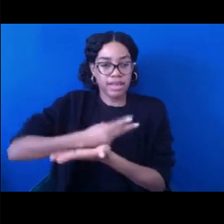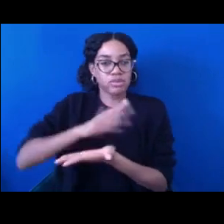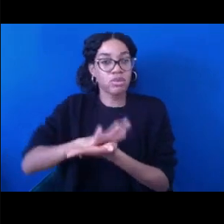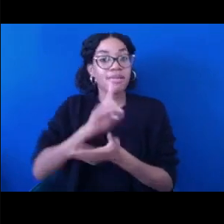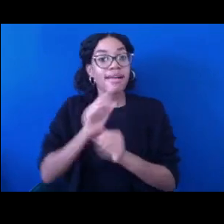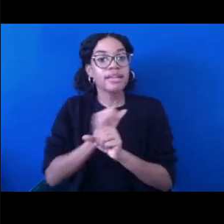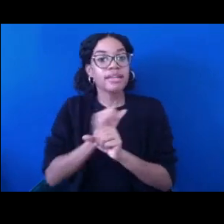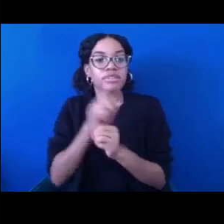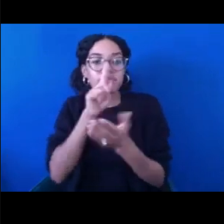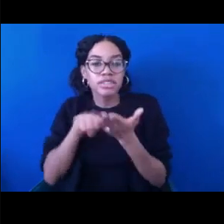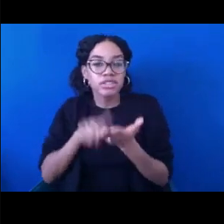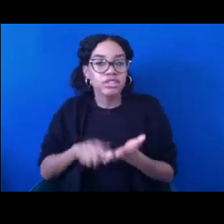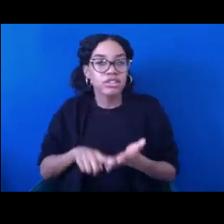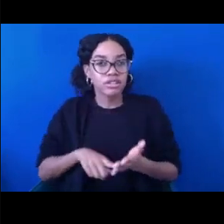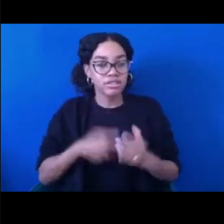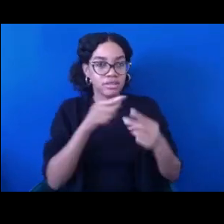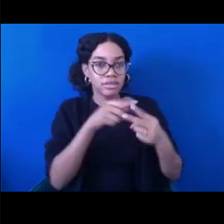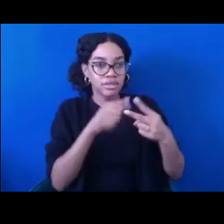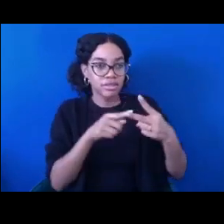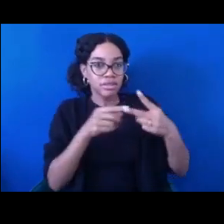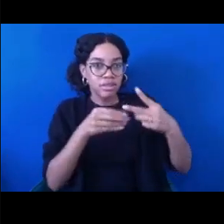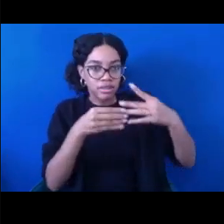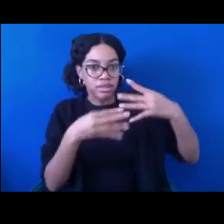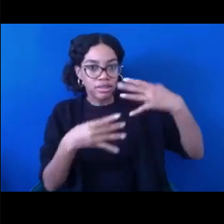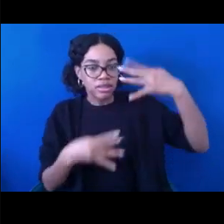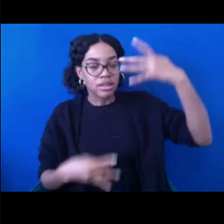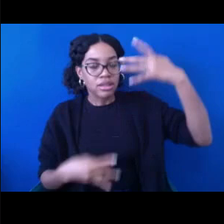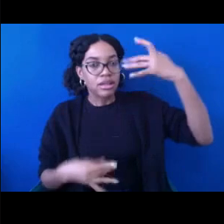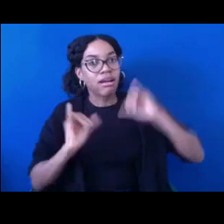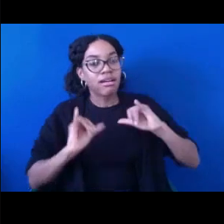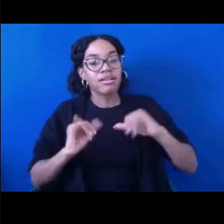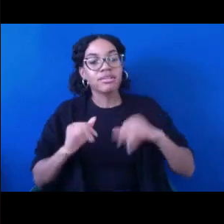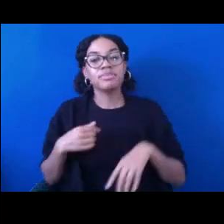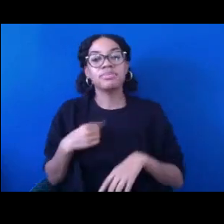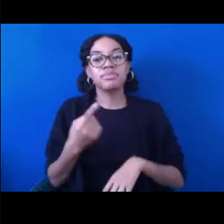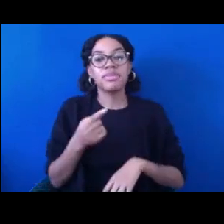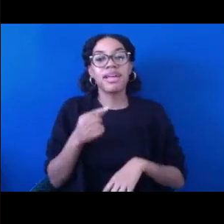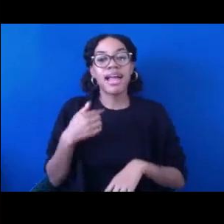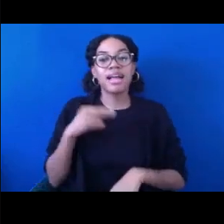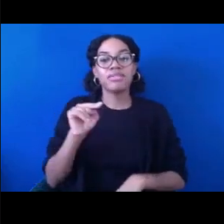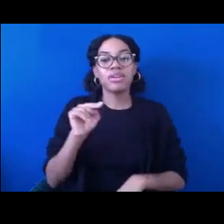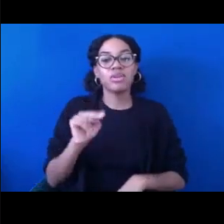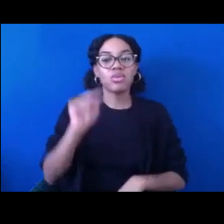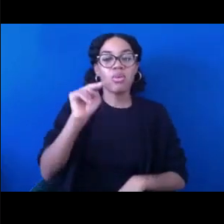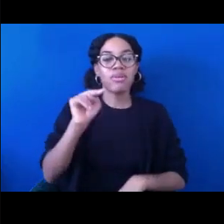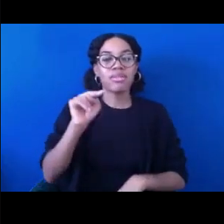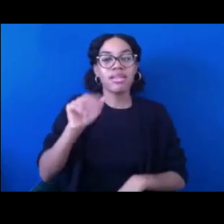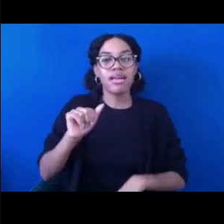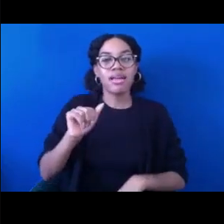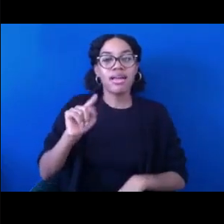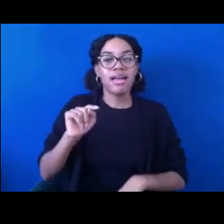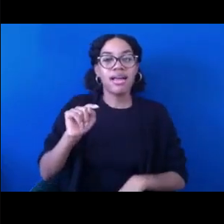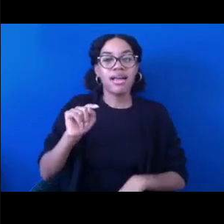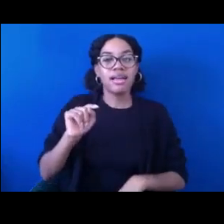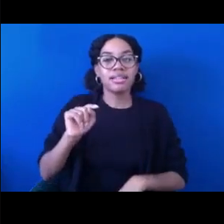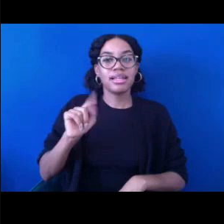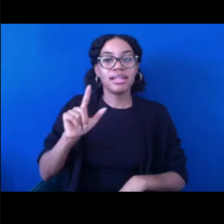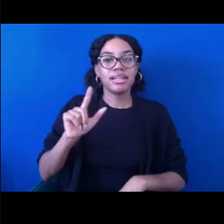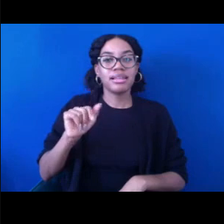wild. One of the things that I wrote about in grad school was the North Atlantic Oscillation, the